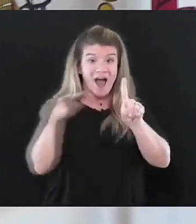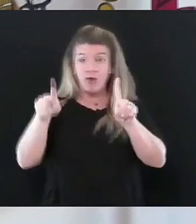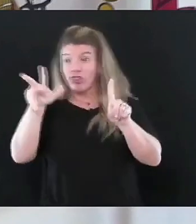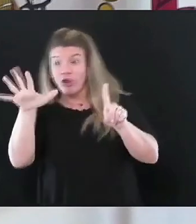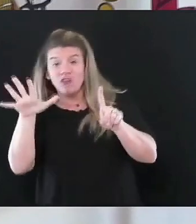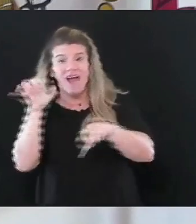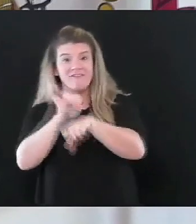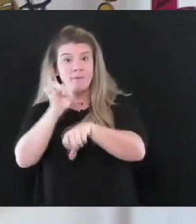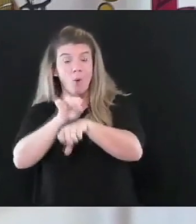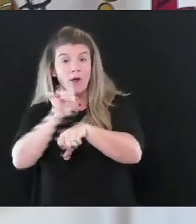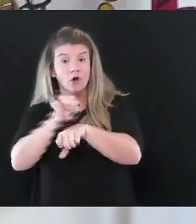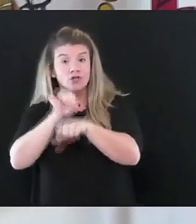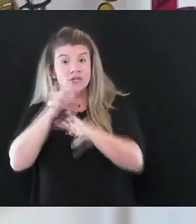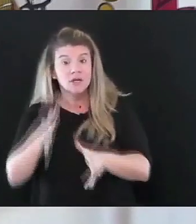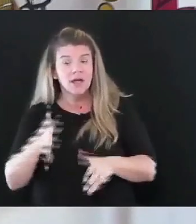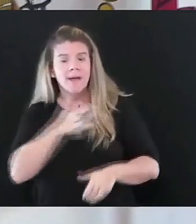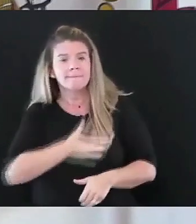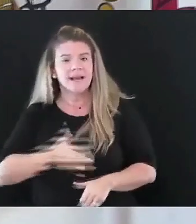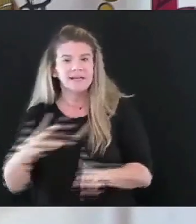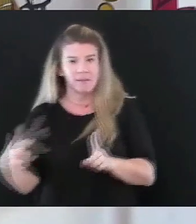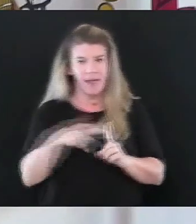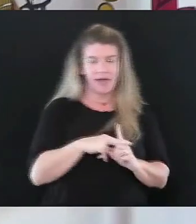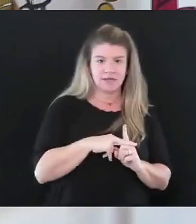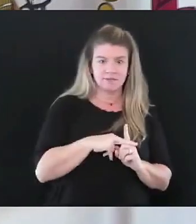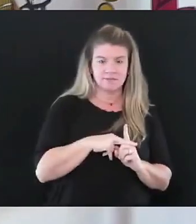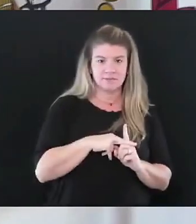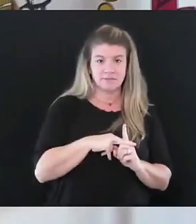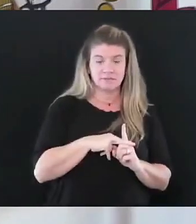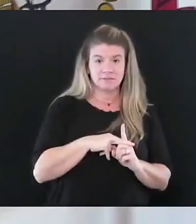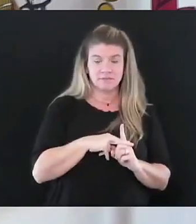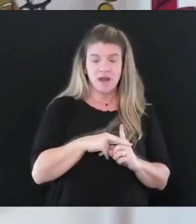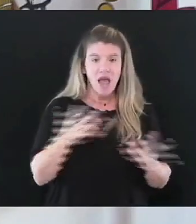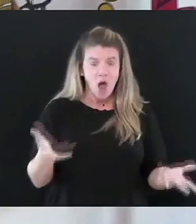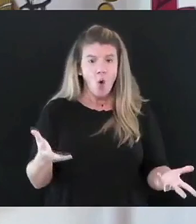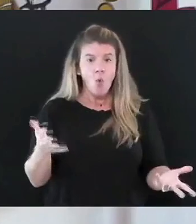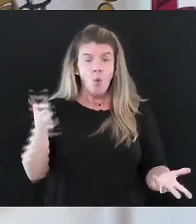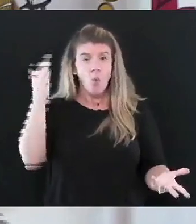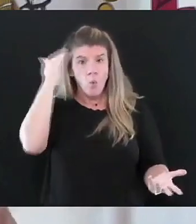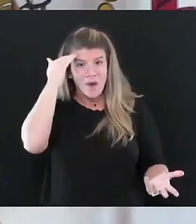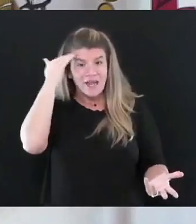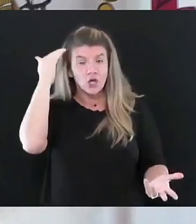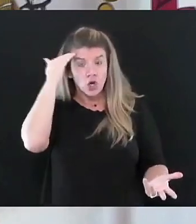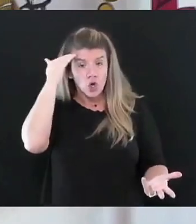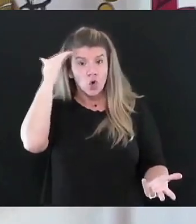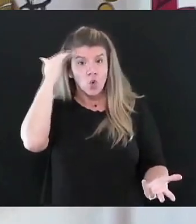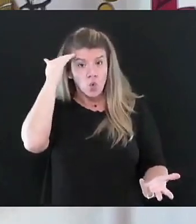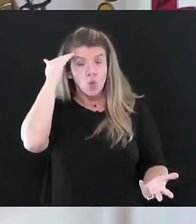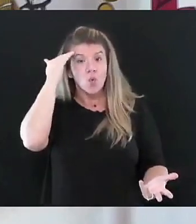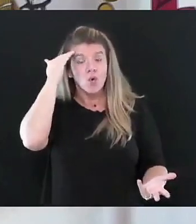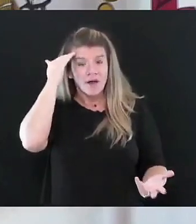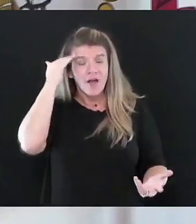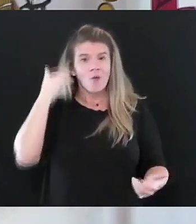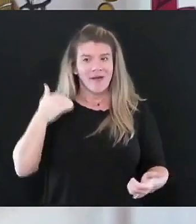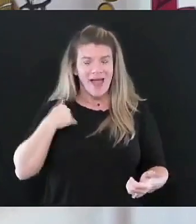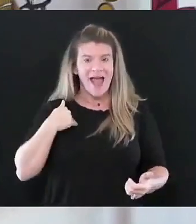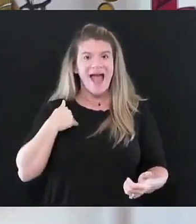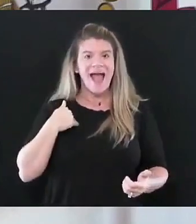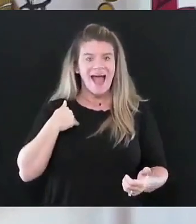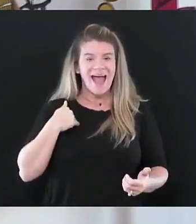35 employees, please apply. We knew that a company that